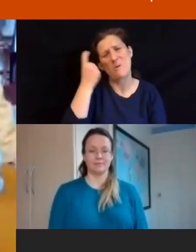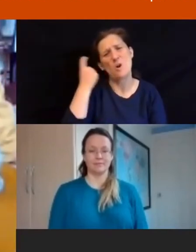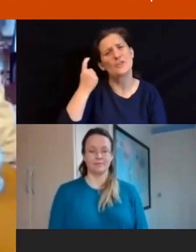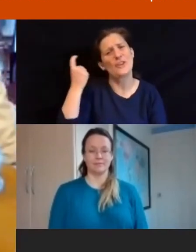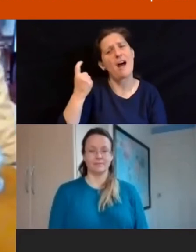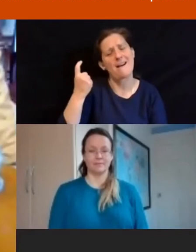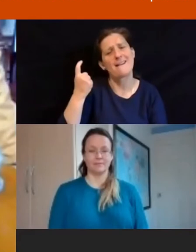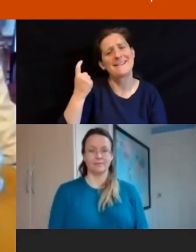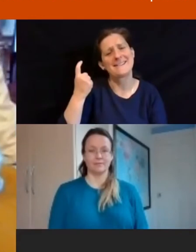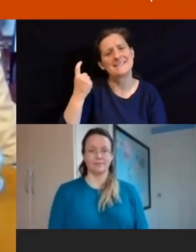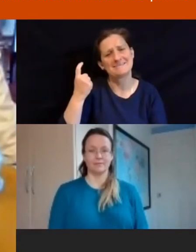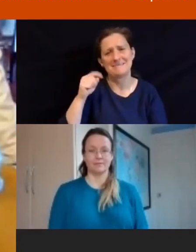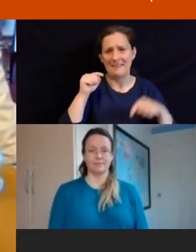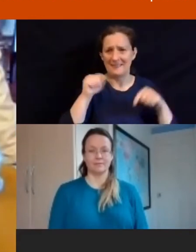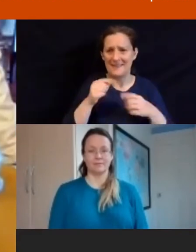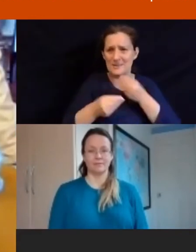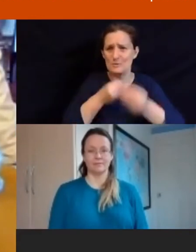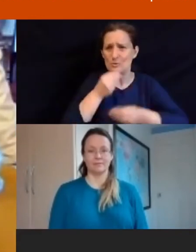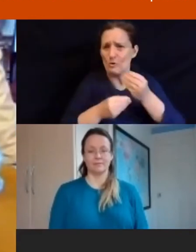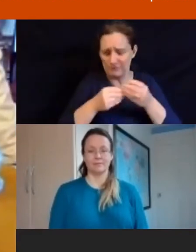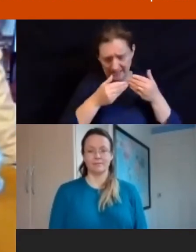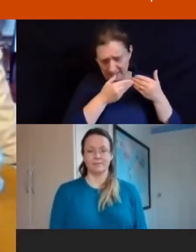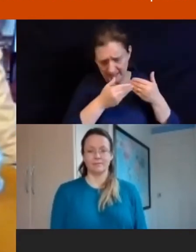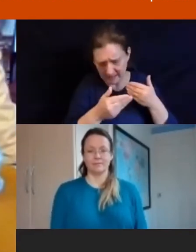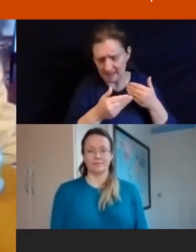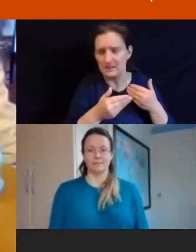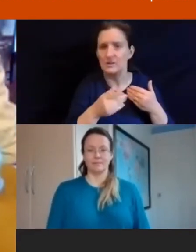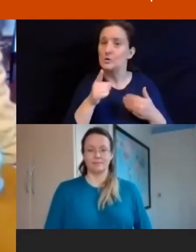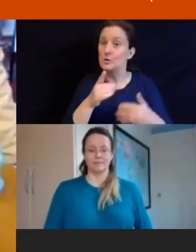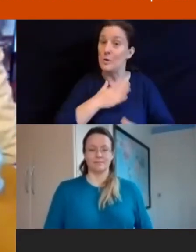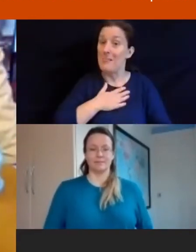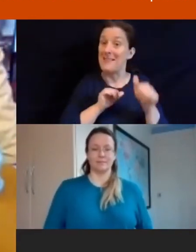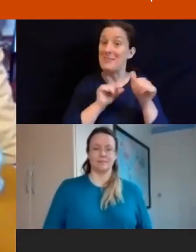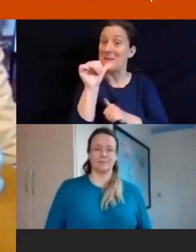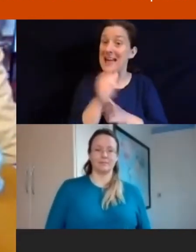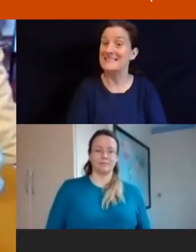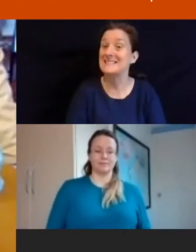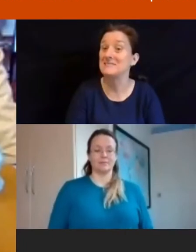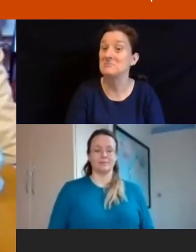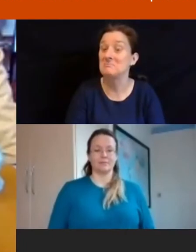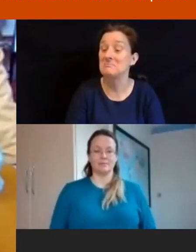what part of this story you like the best.